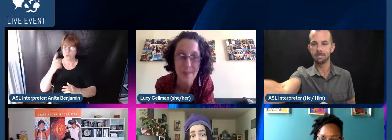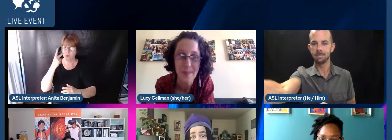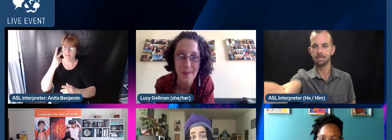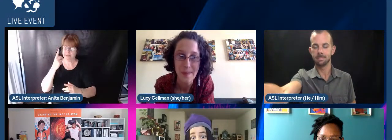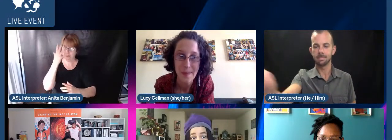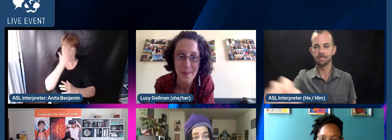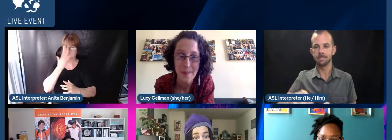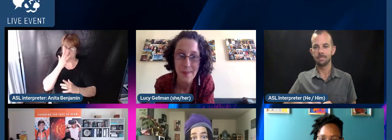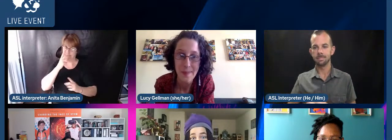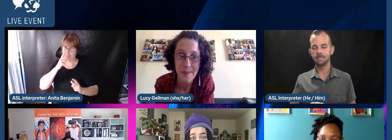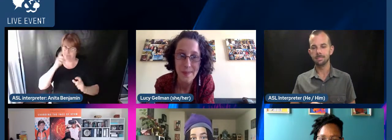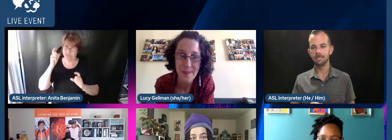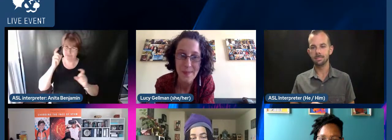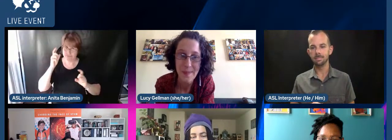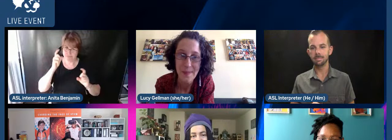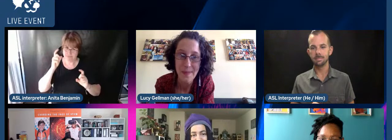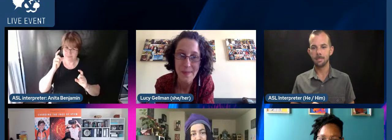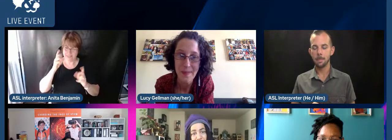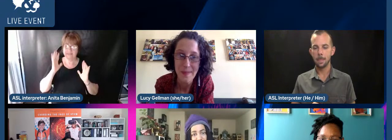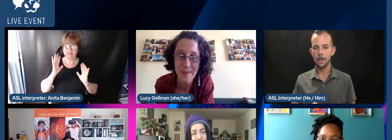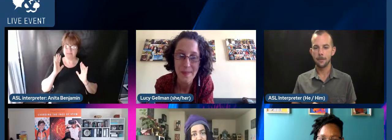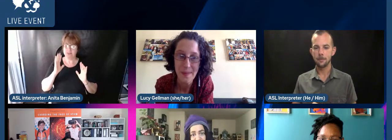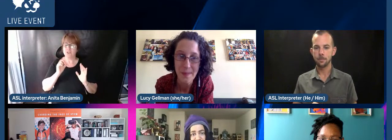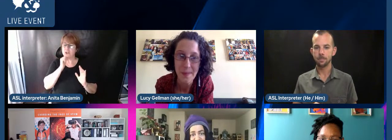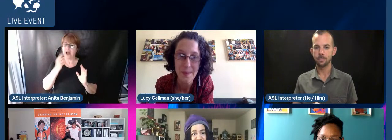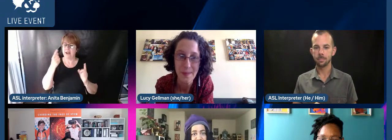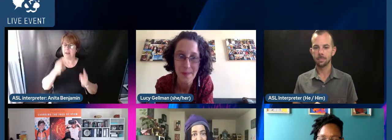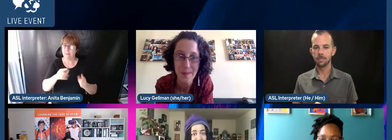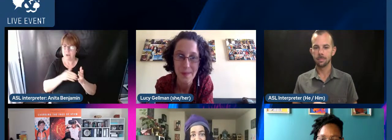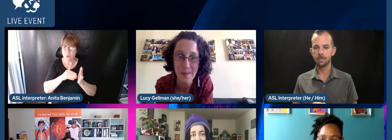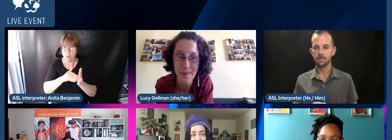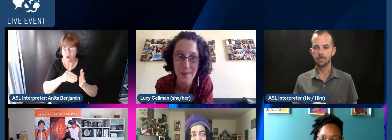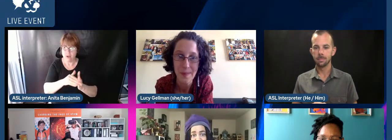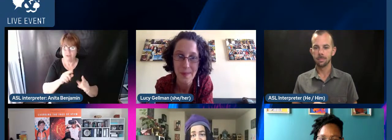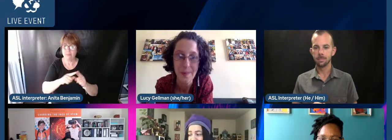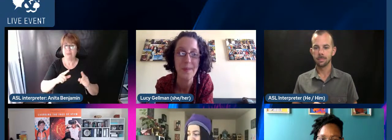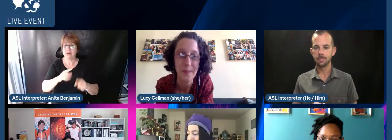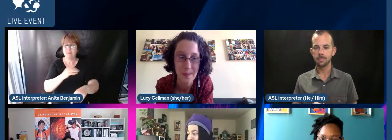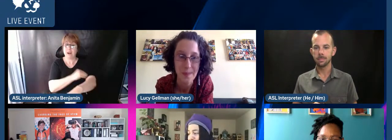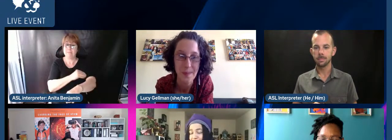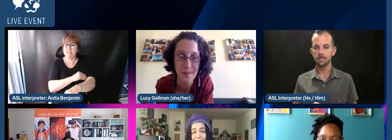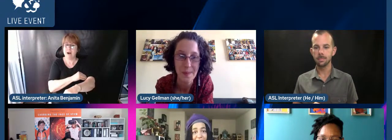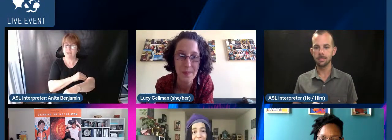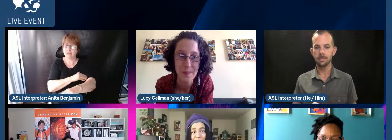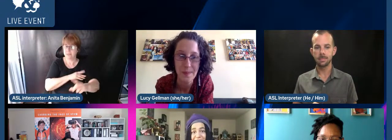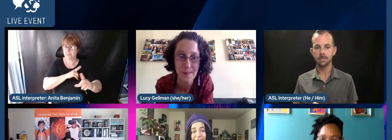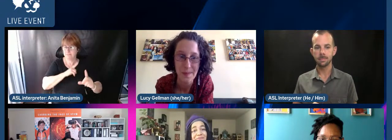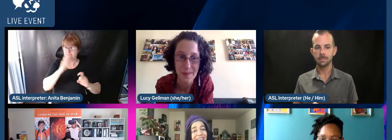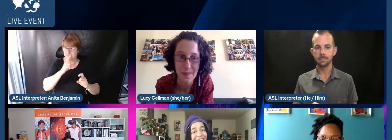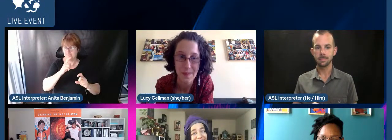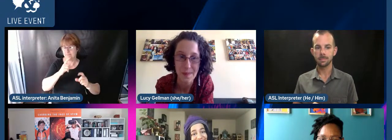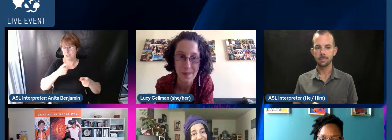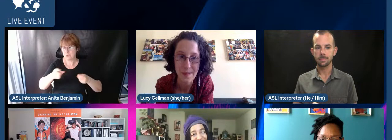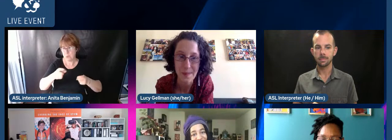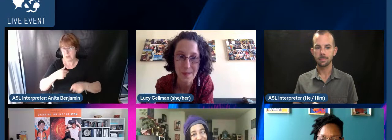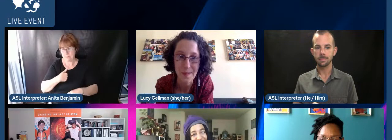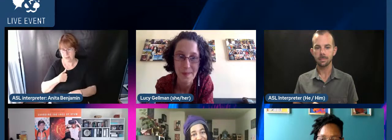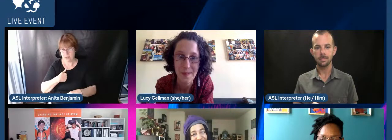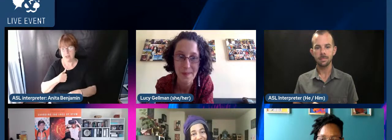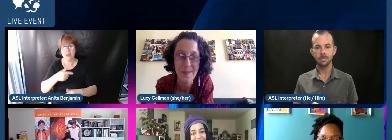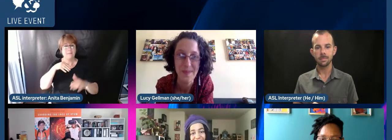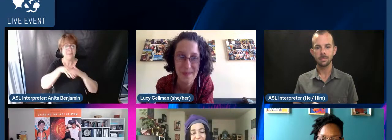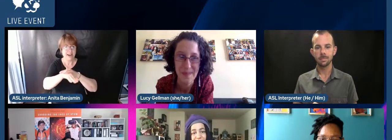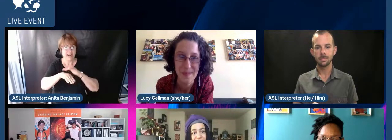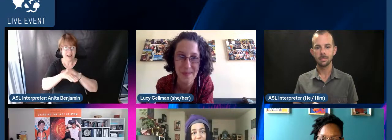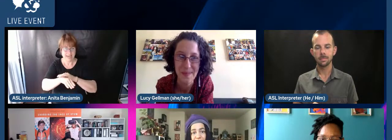rarely pulling a face. It's something in the conversation and pulling a face because my muscles are pulling me. Other than that, my access needs are